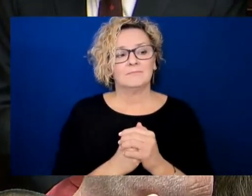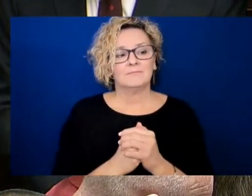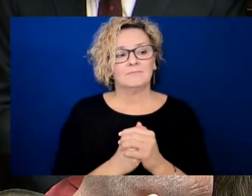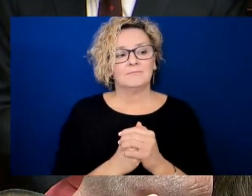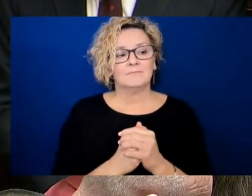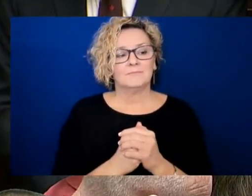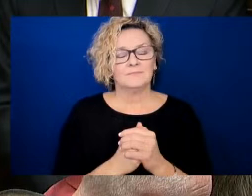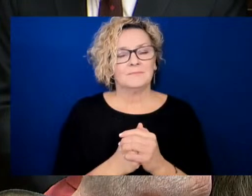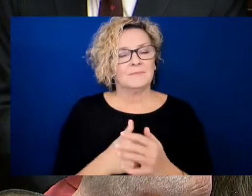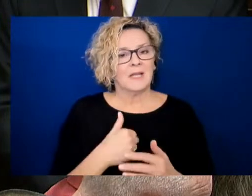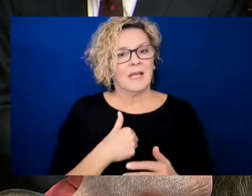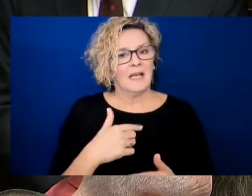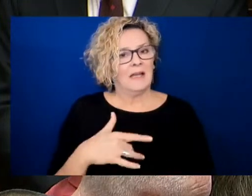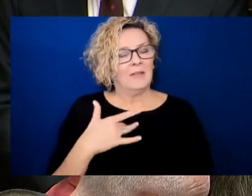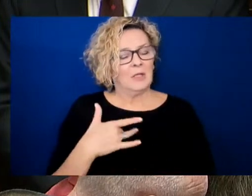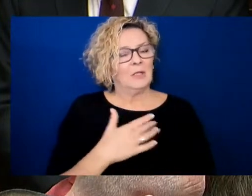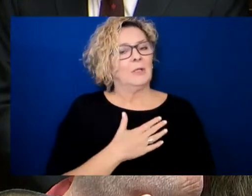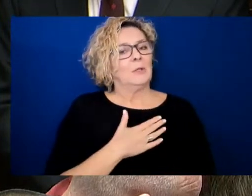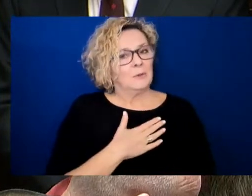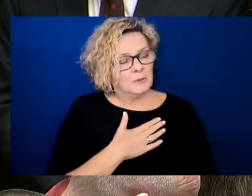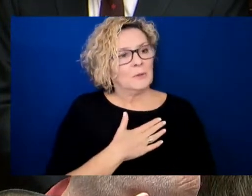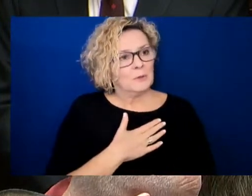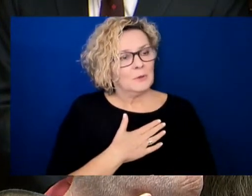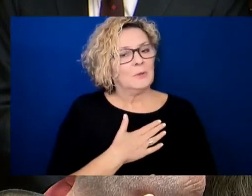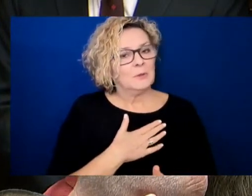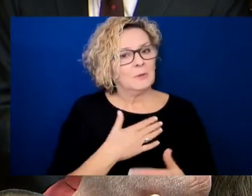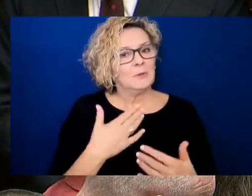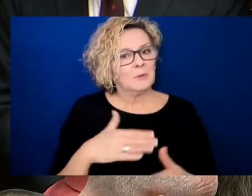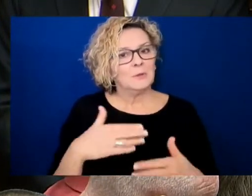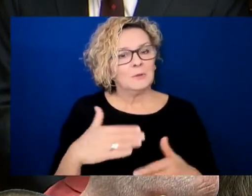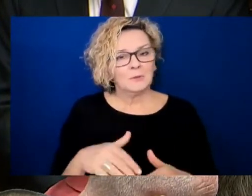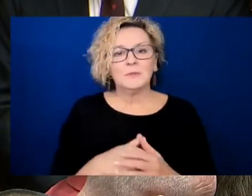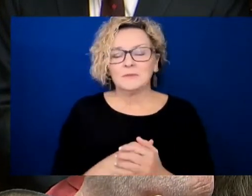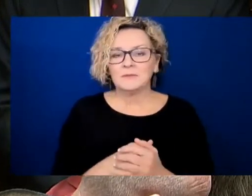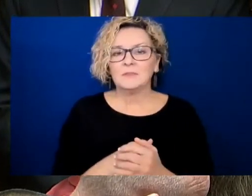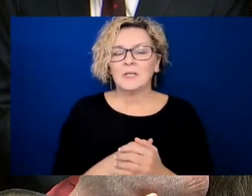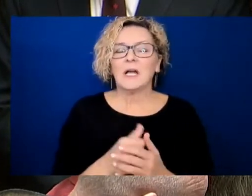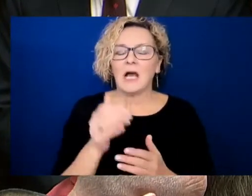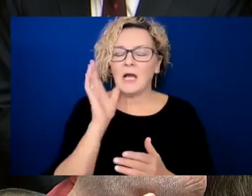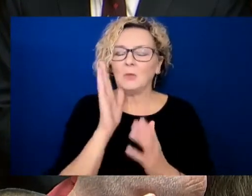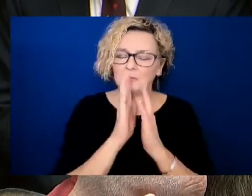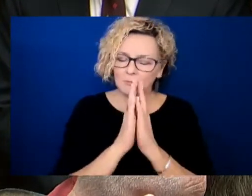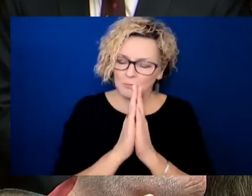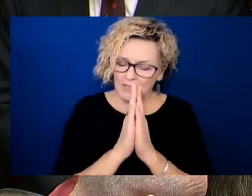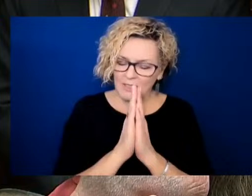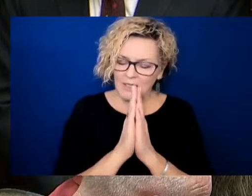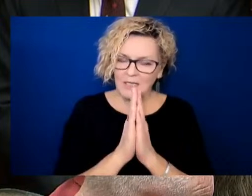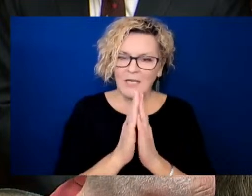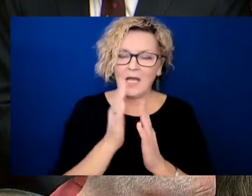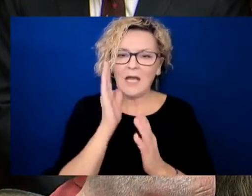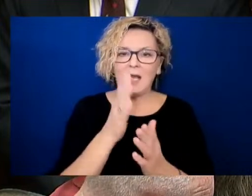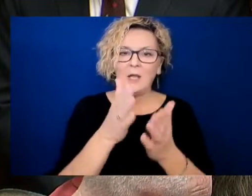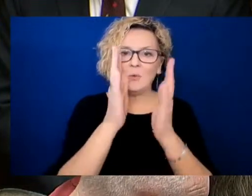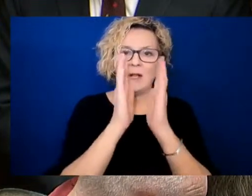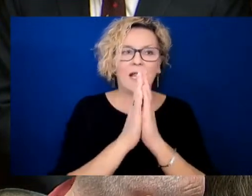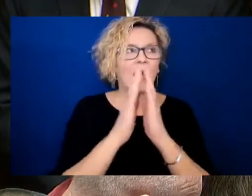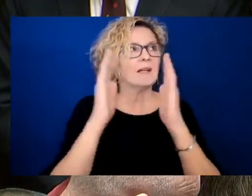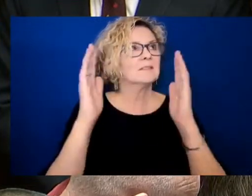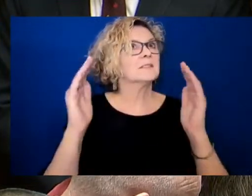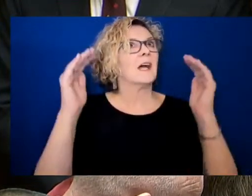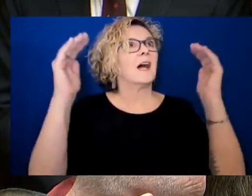but I'm gonna pray and ask the higher power and ask our ancestors